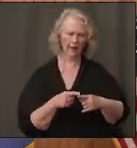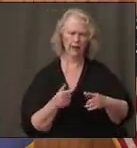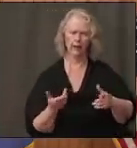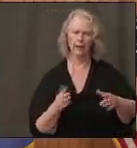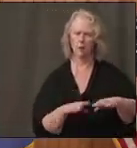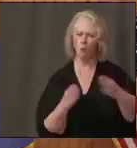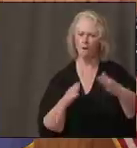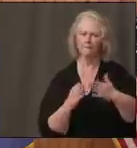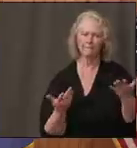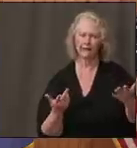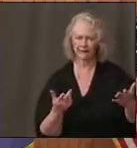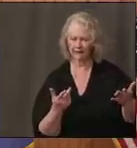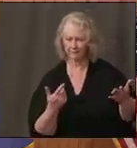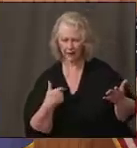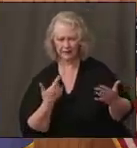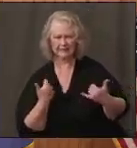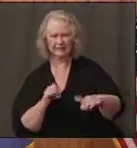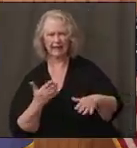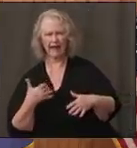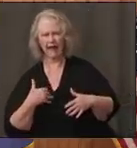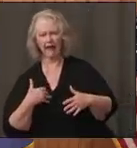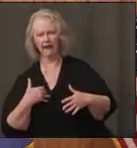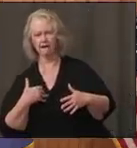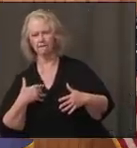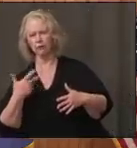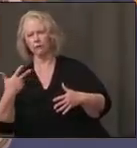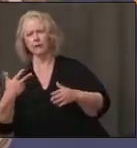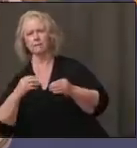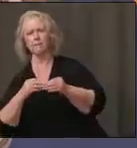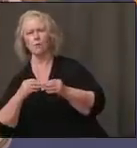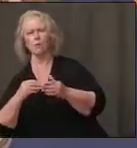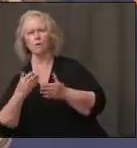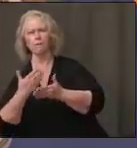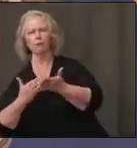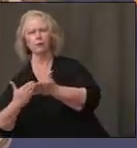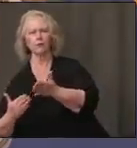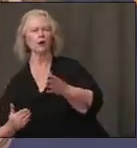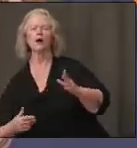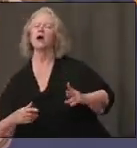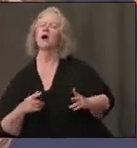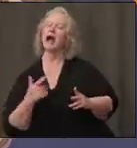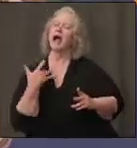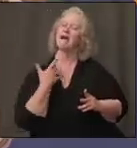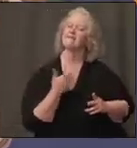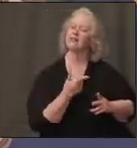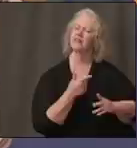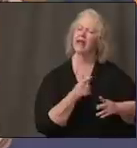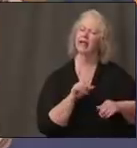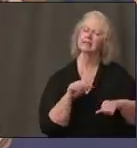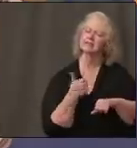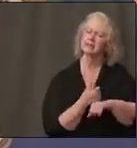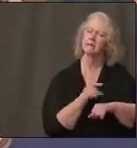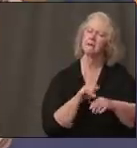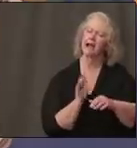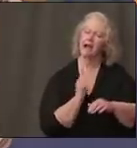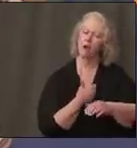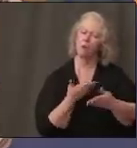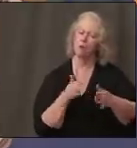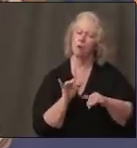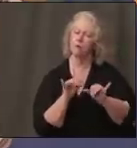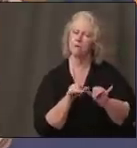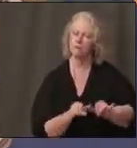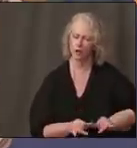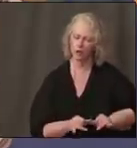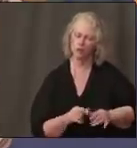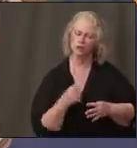there's still 3 more phases of reopening left after this one? I think what they put in place is the metrics that allow us to see phase